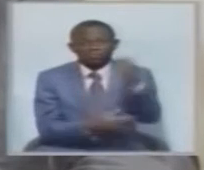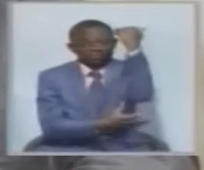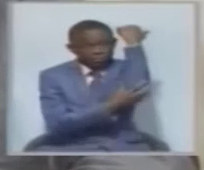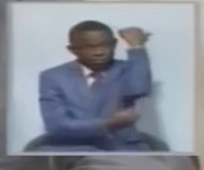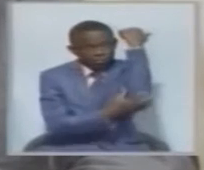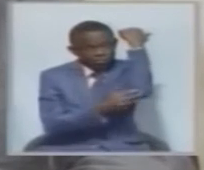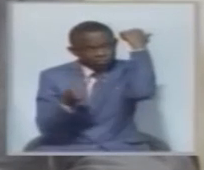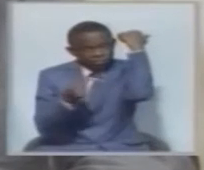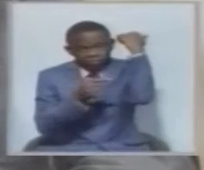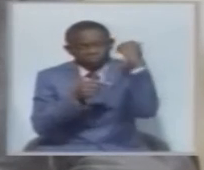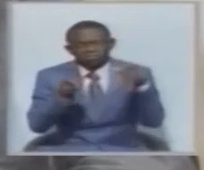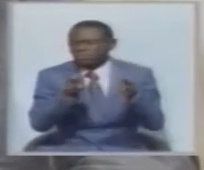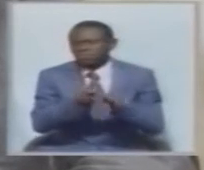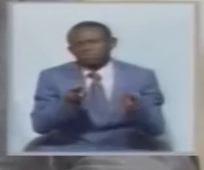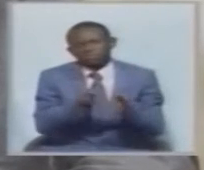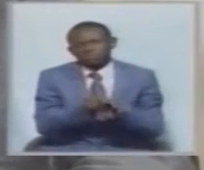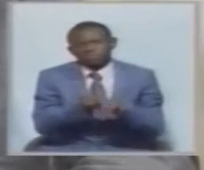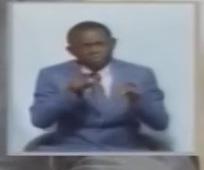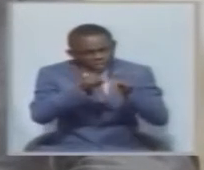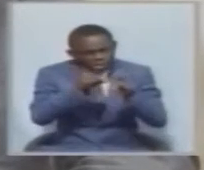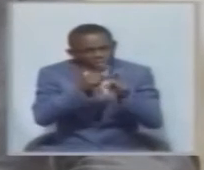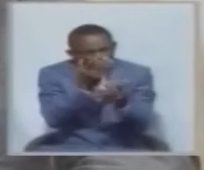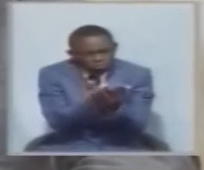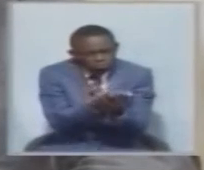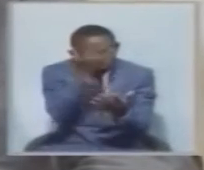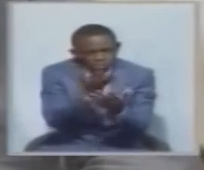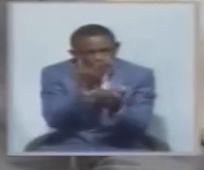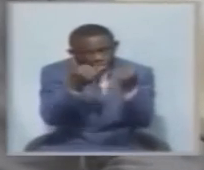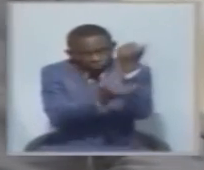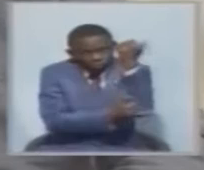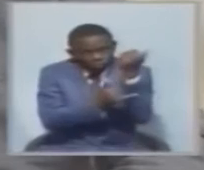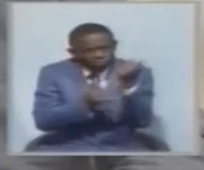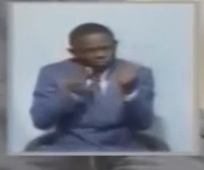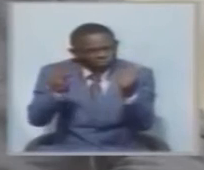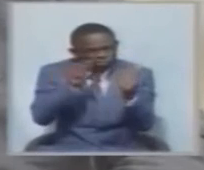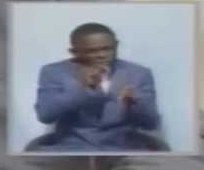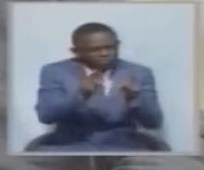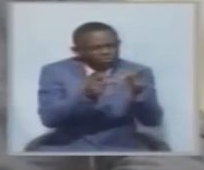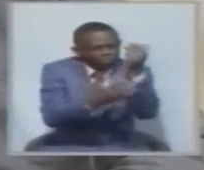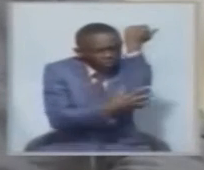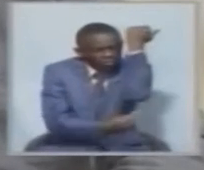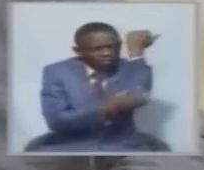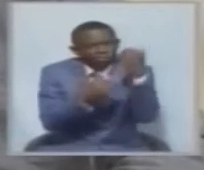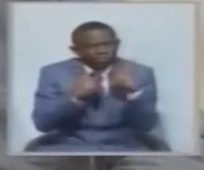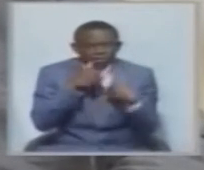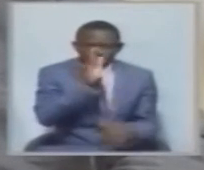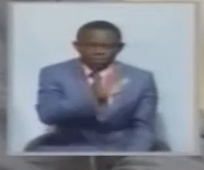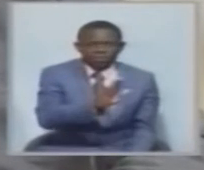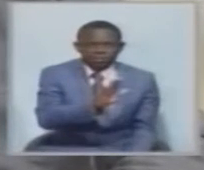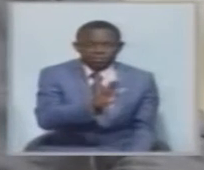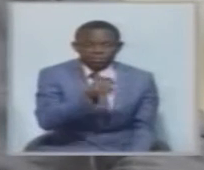countries, there is an element of poverty in there. But if you compare it to Zambia, yes, when you